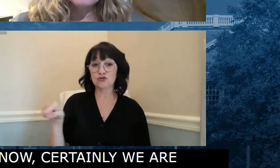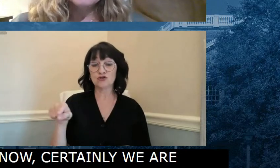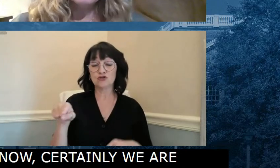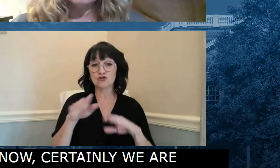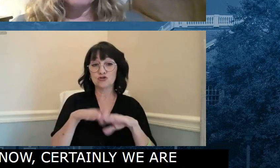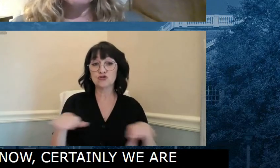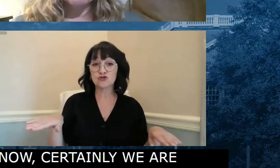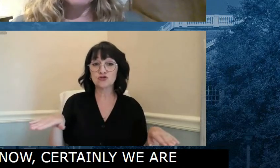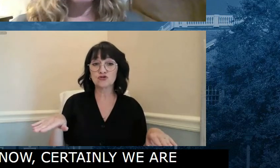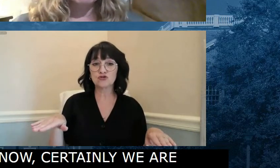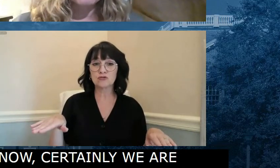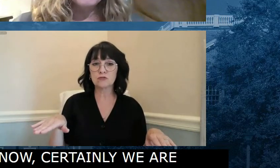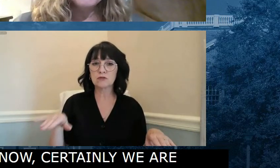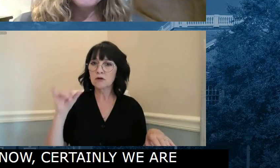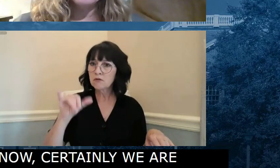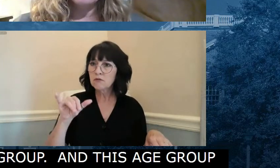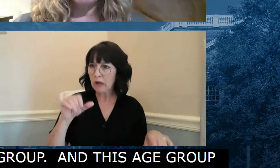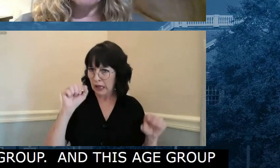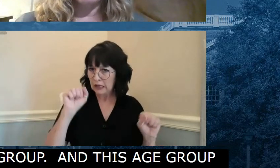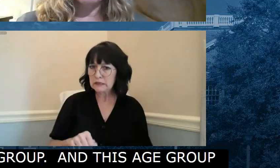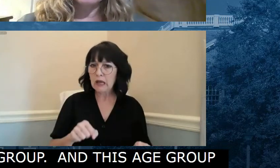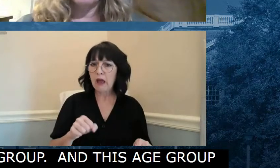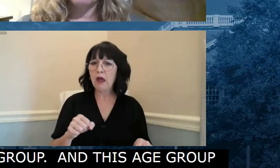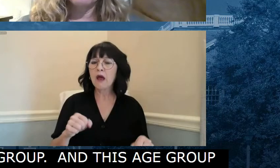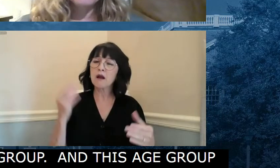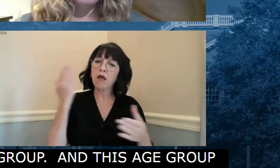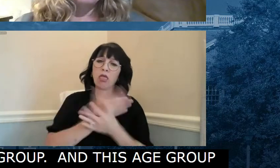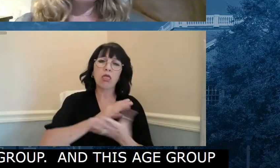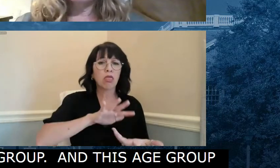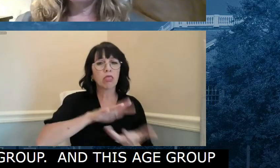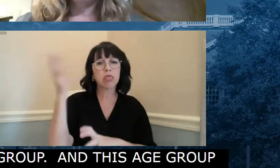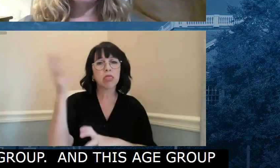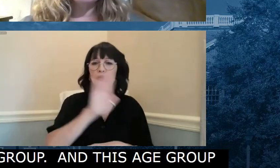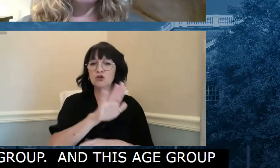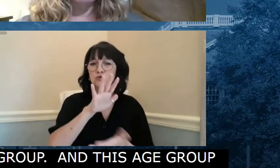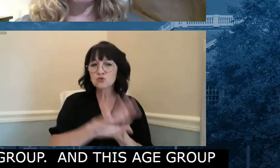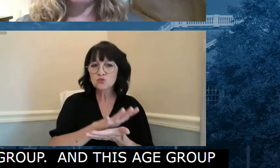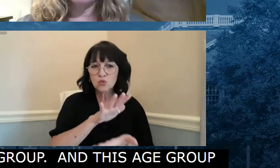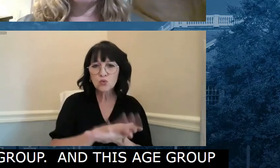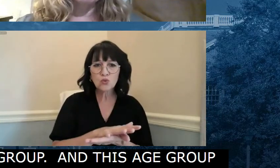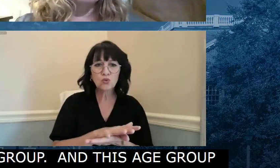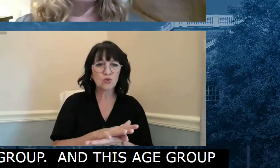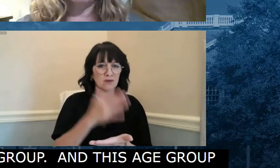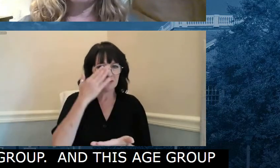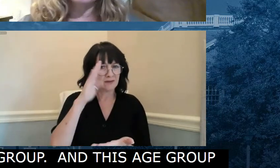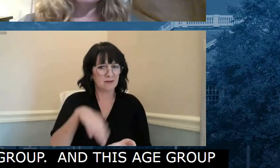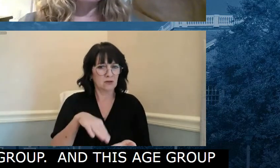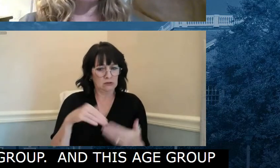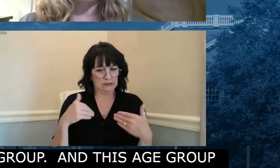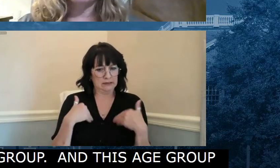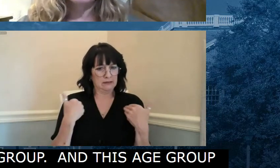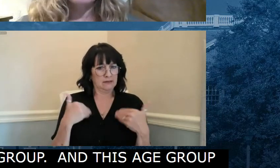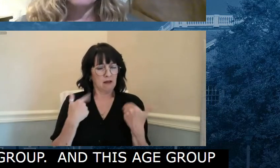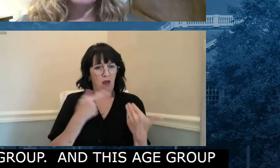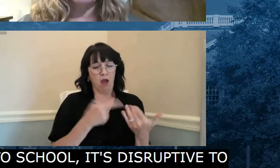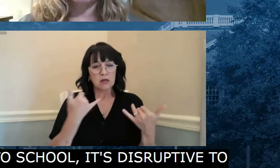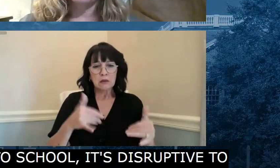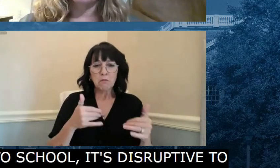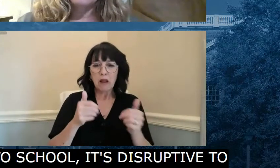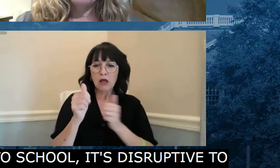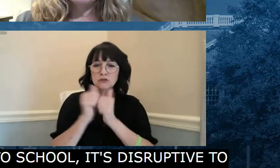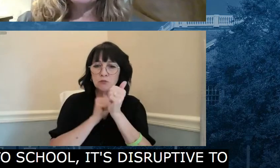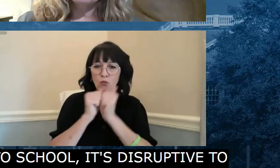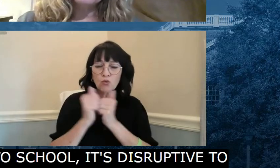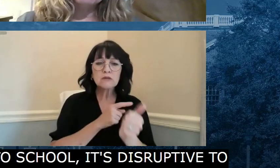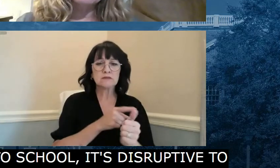certainly that's disruptive to school. It's disruptive to, kids just living their life, being in sports, being in